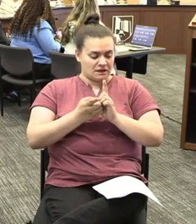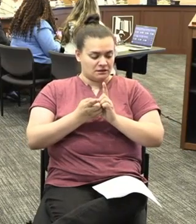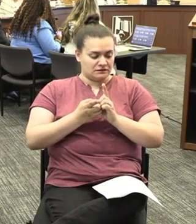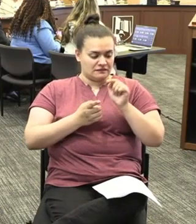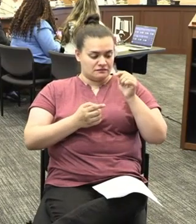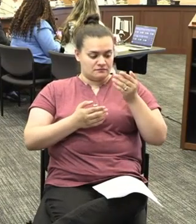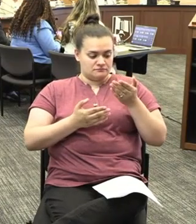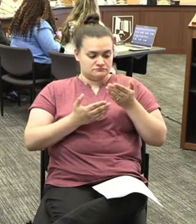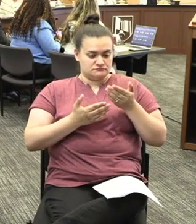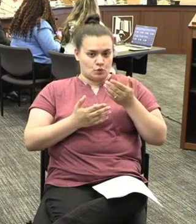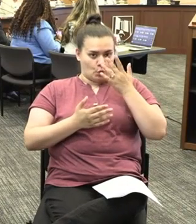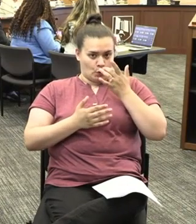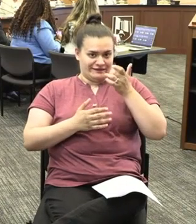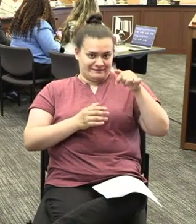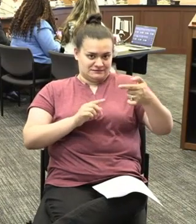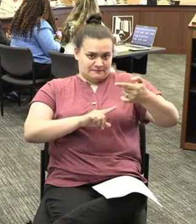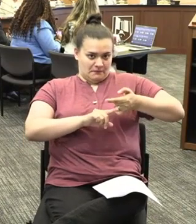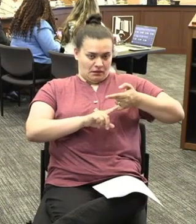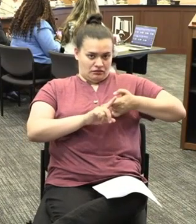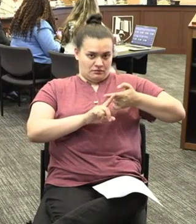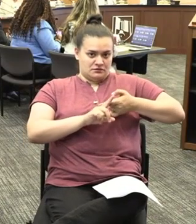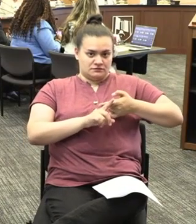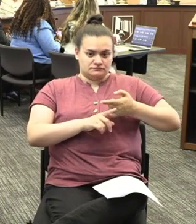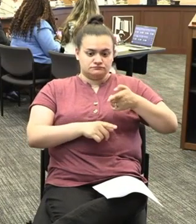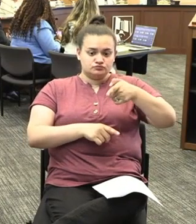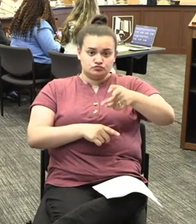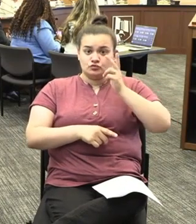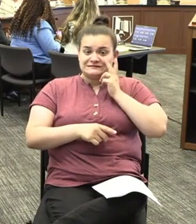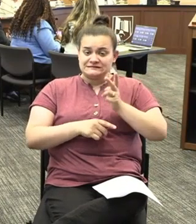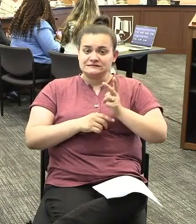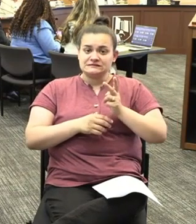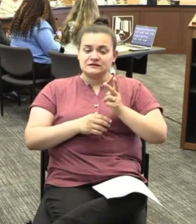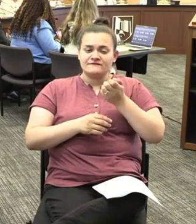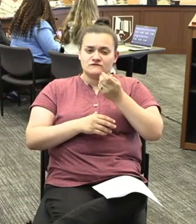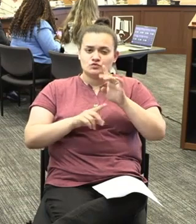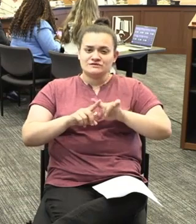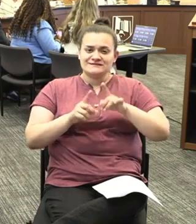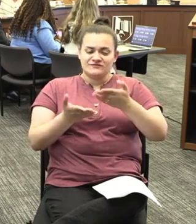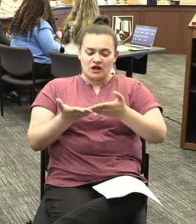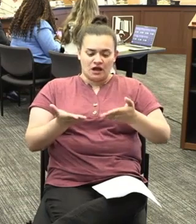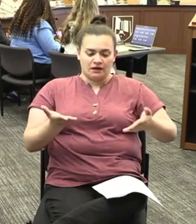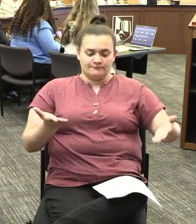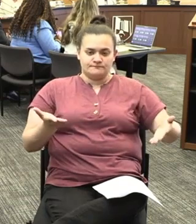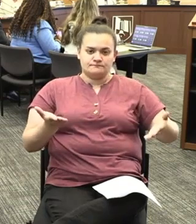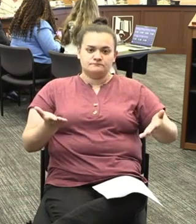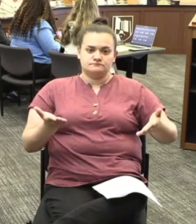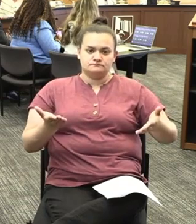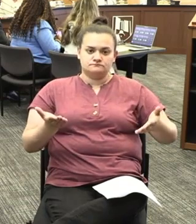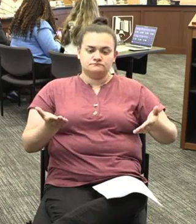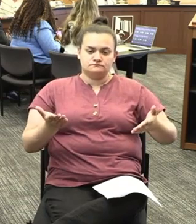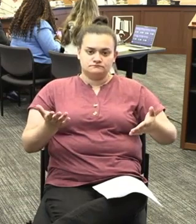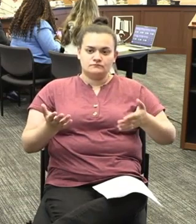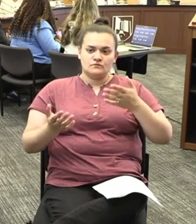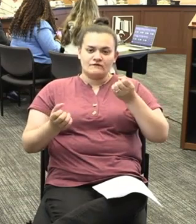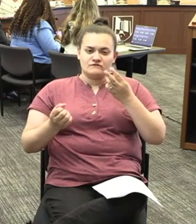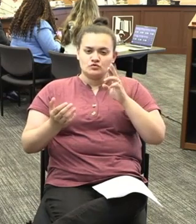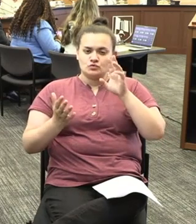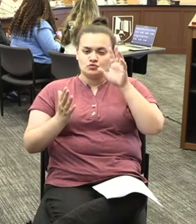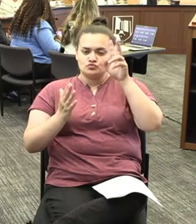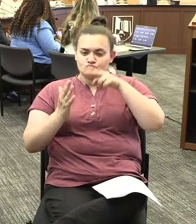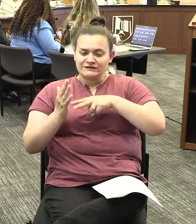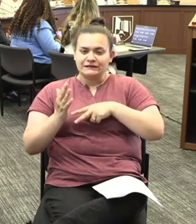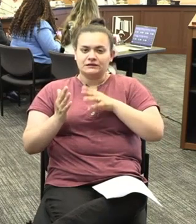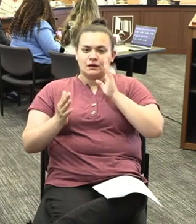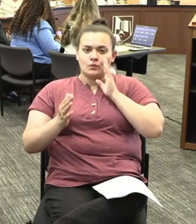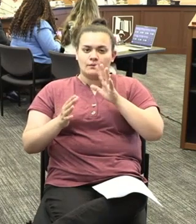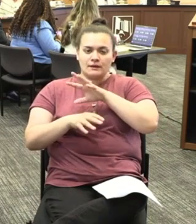this month at the beginning. In front of you today, you're going to see a few different items, including a few readings for that are